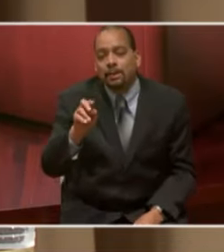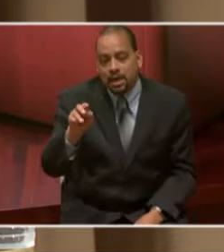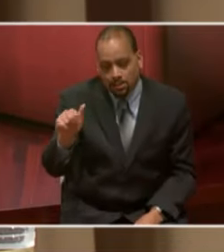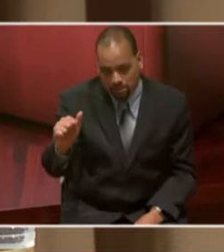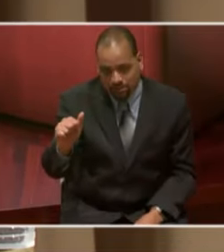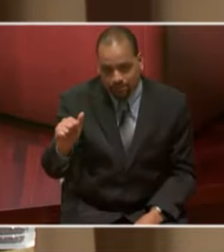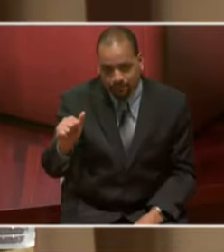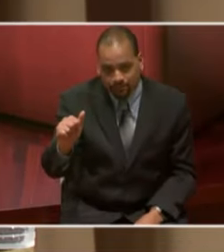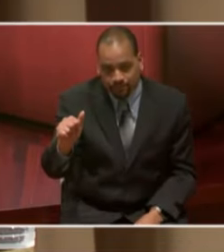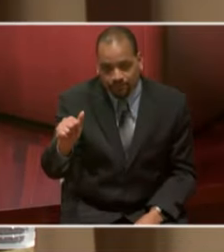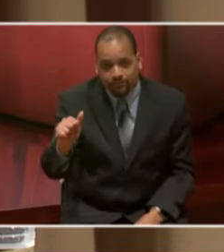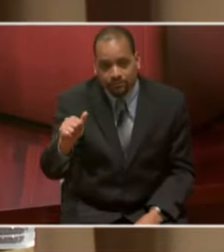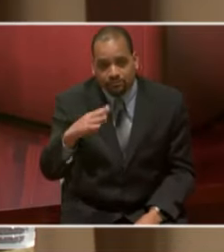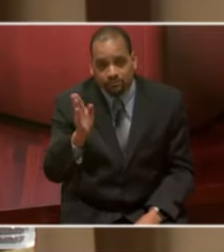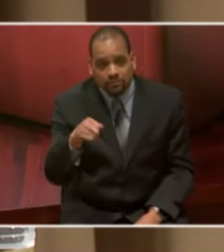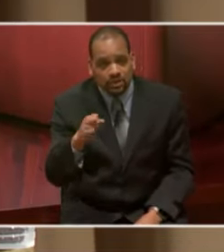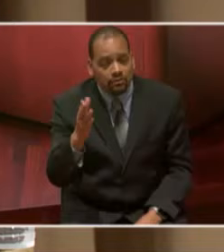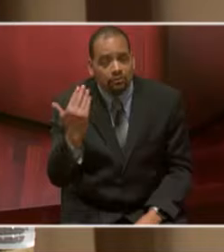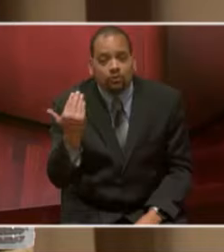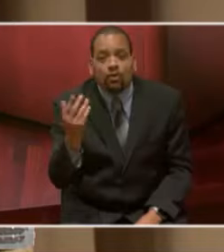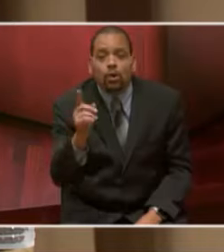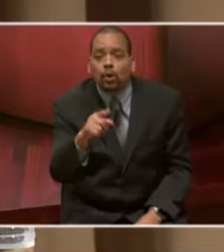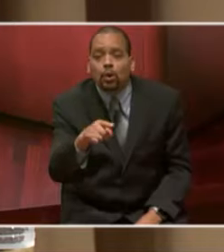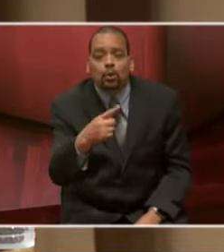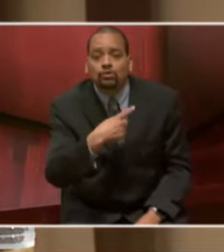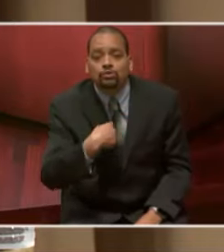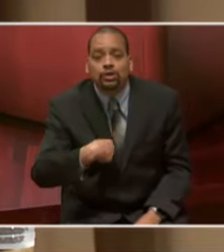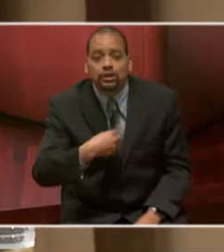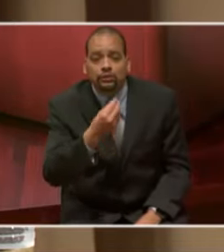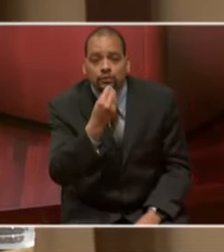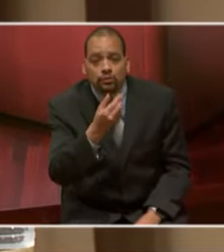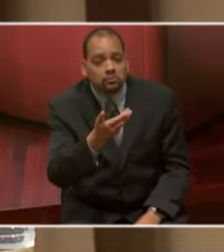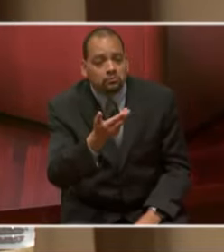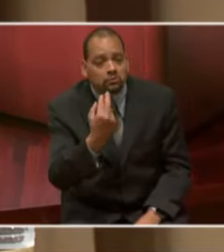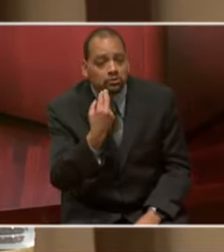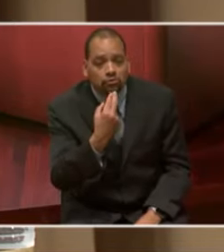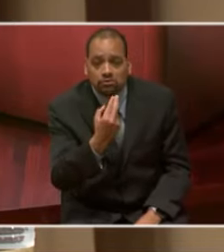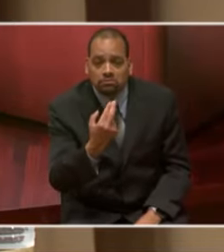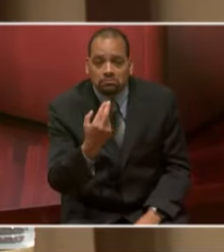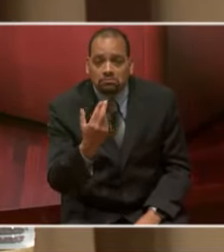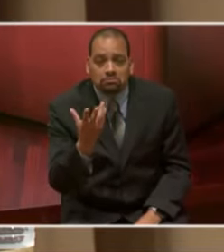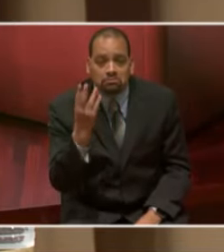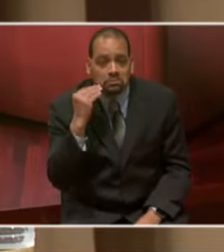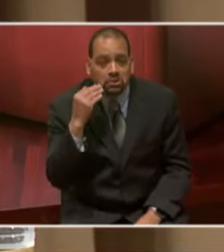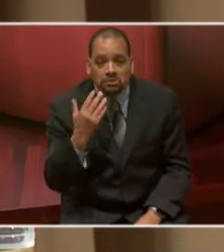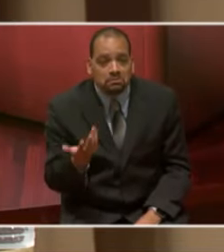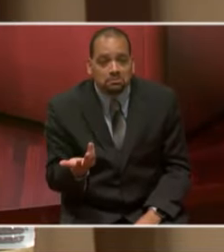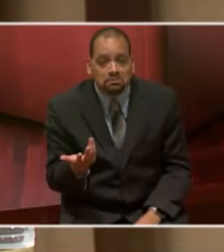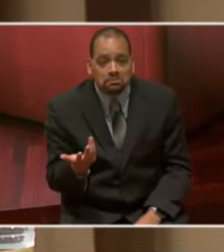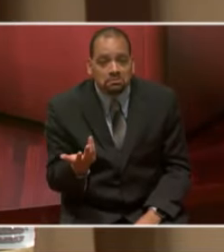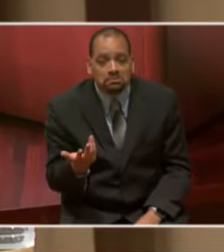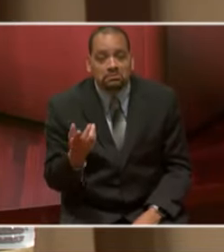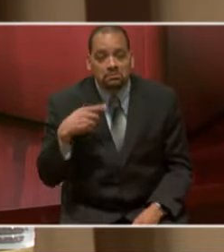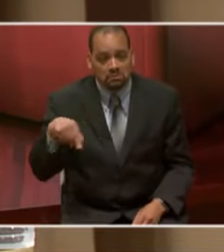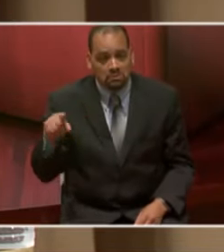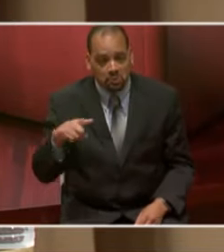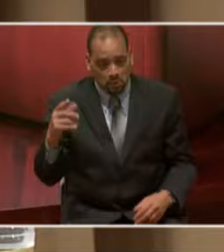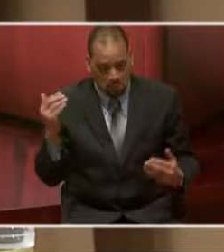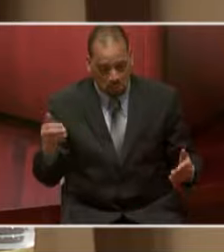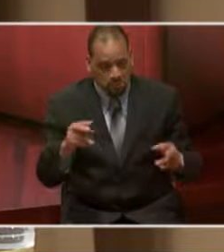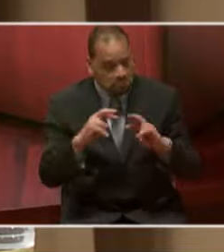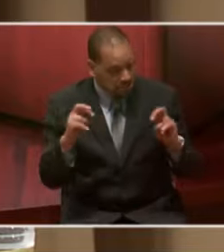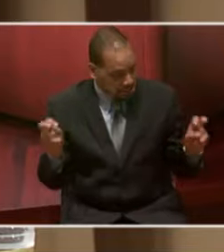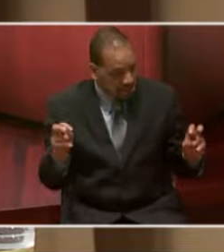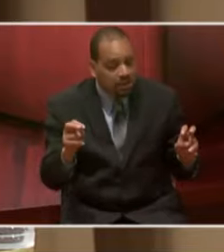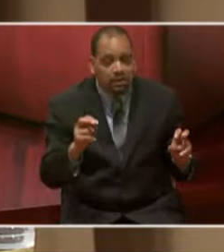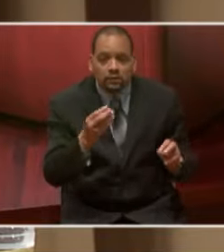They called me brother. I called him brother. And I saw them four different times after that day. That's what the movement